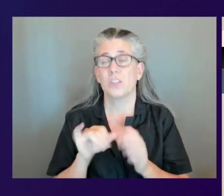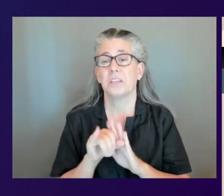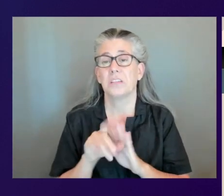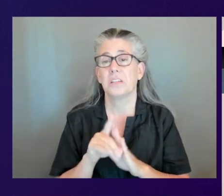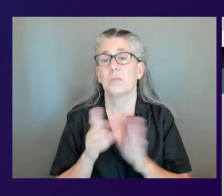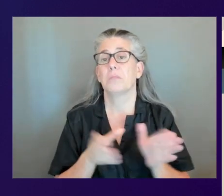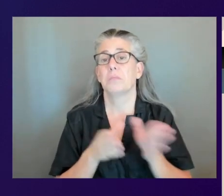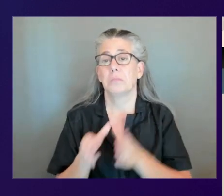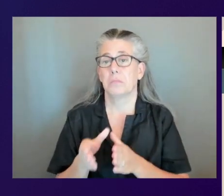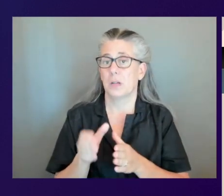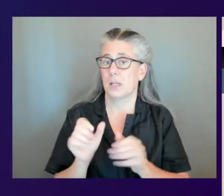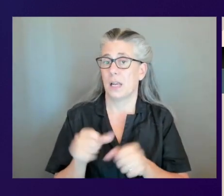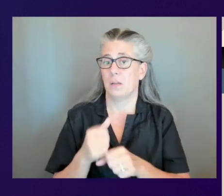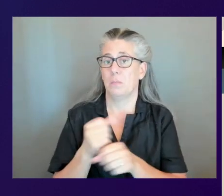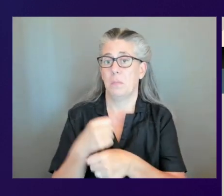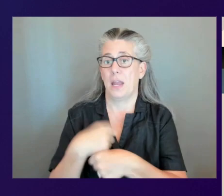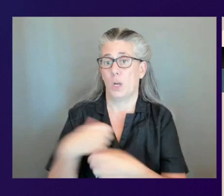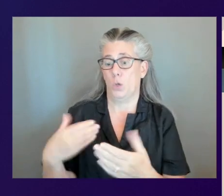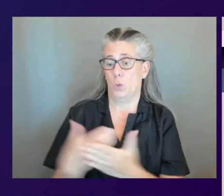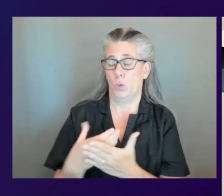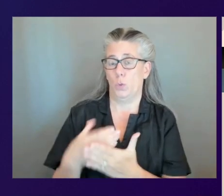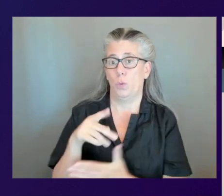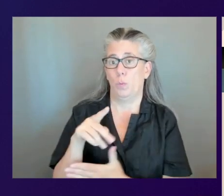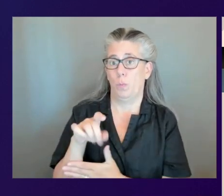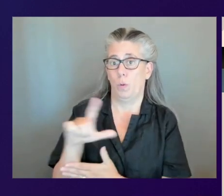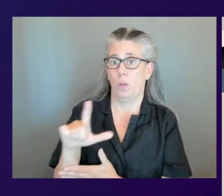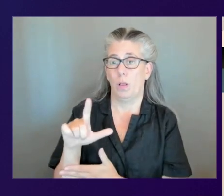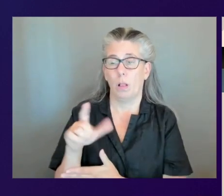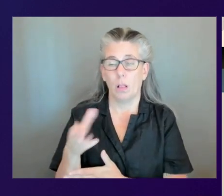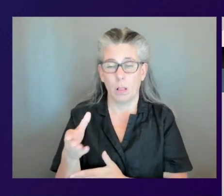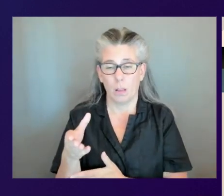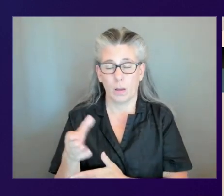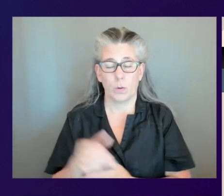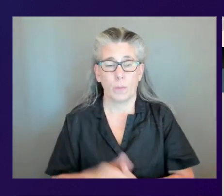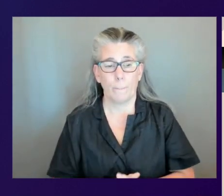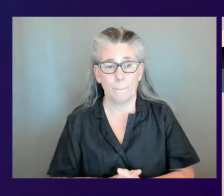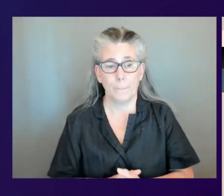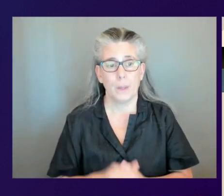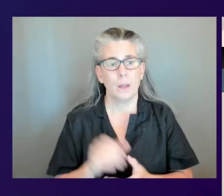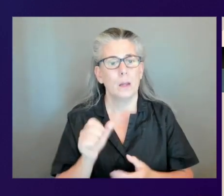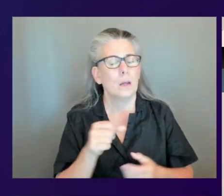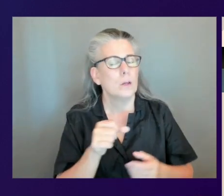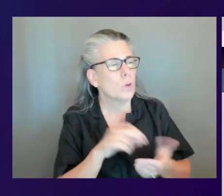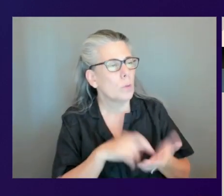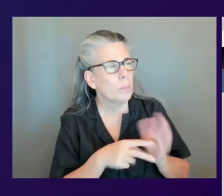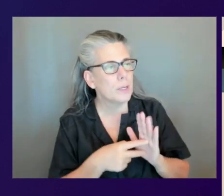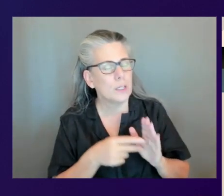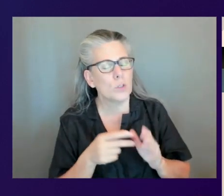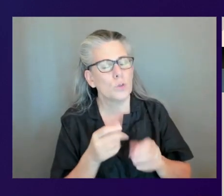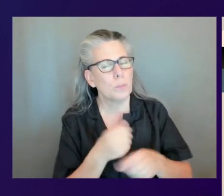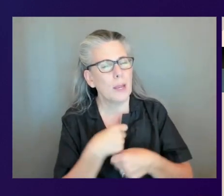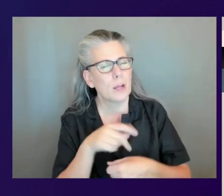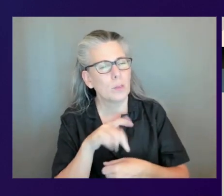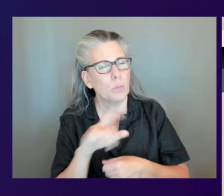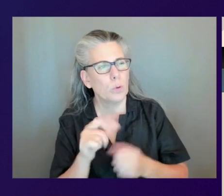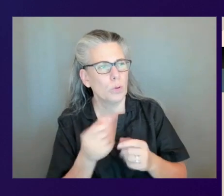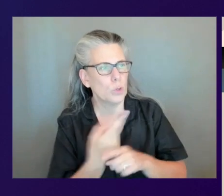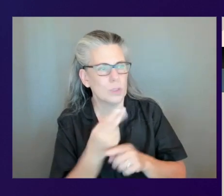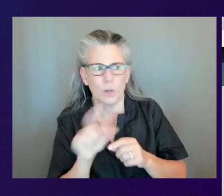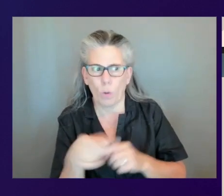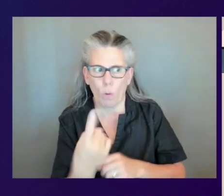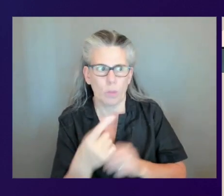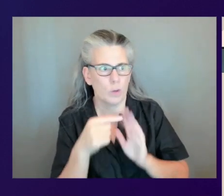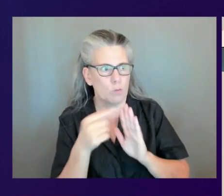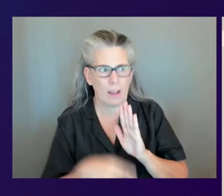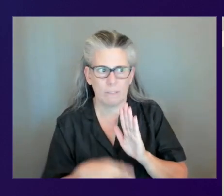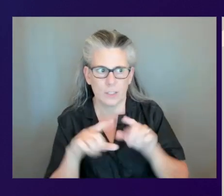pool. This goes along to what you were saying. Maybe you would create a pool with just graphics cards for